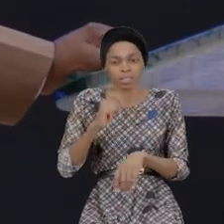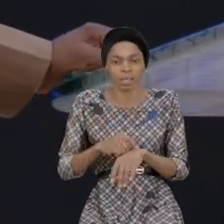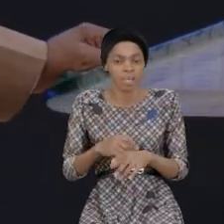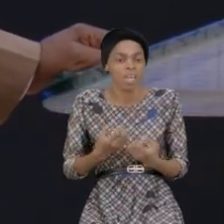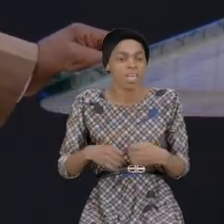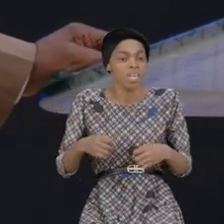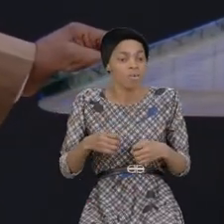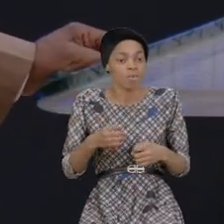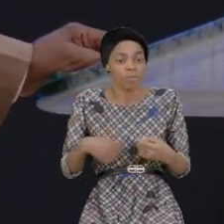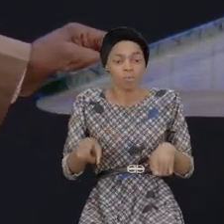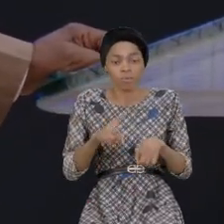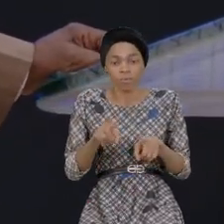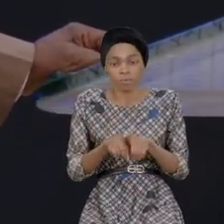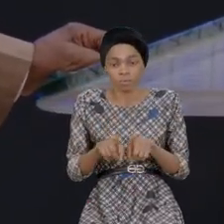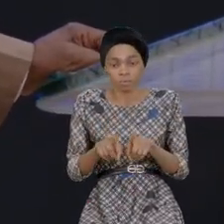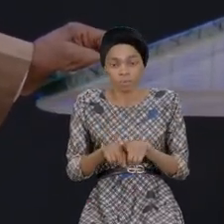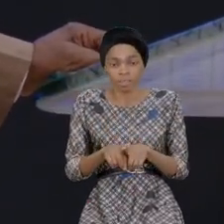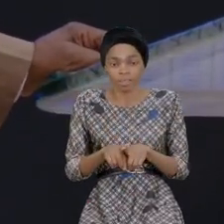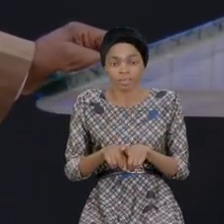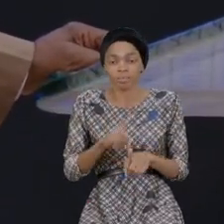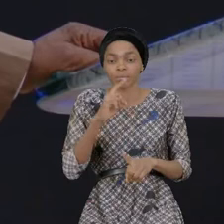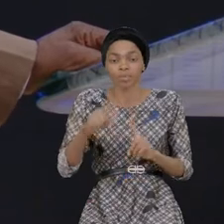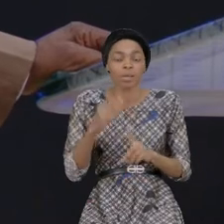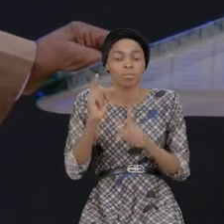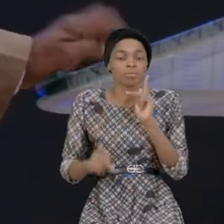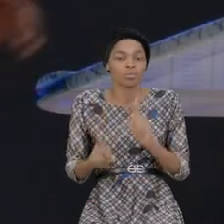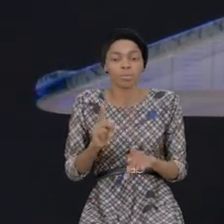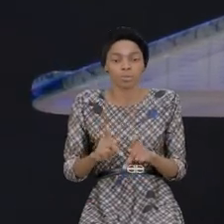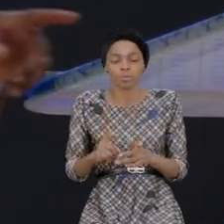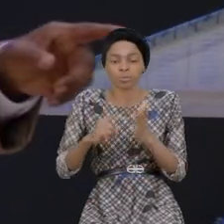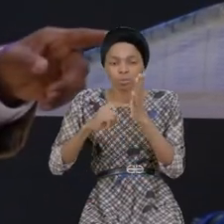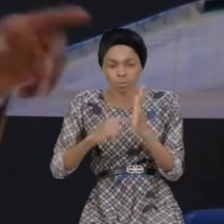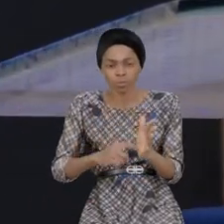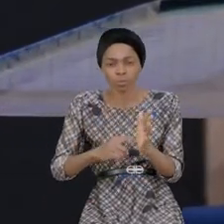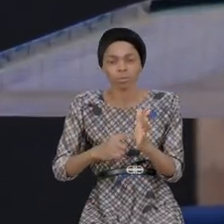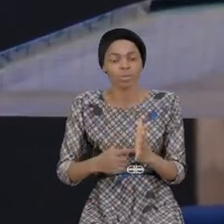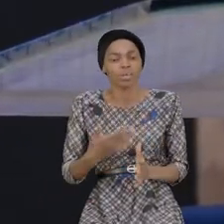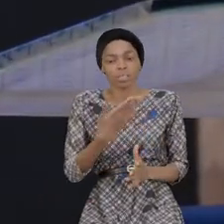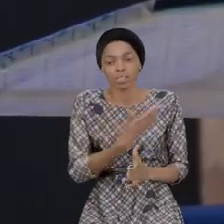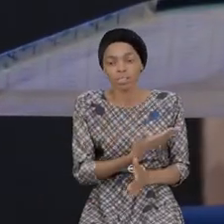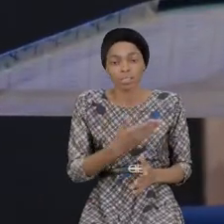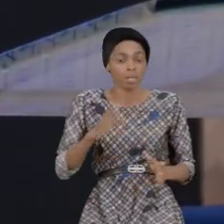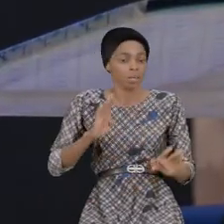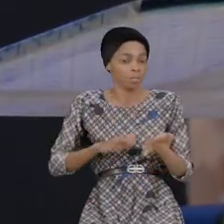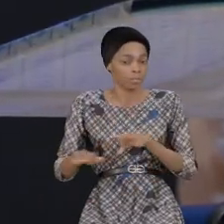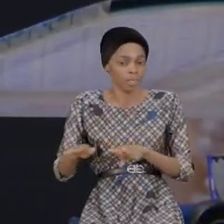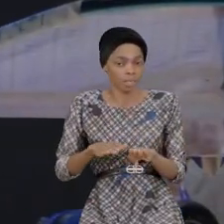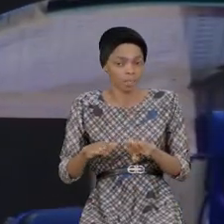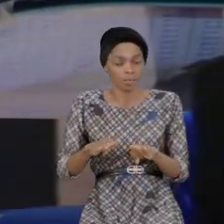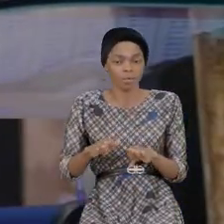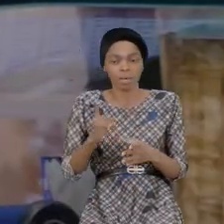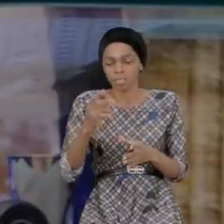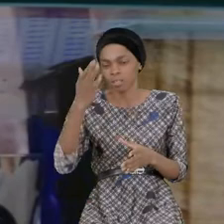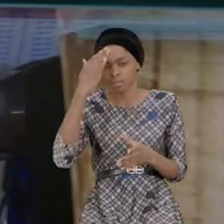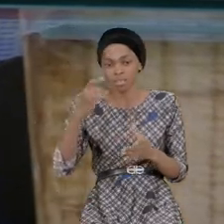littleness of their faith and the littleness of real Christian behavior and maturity, this